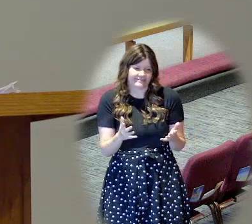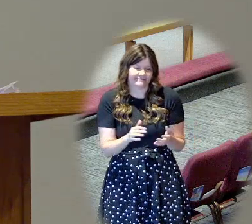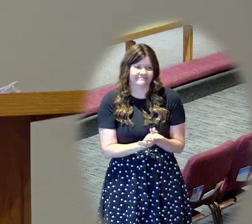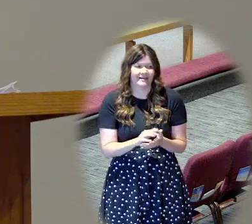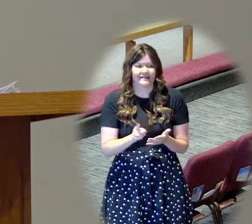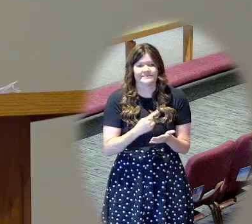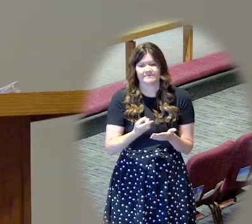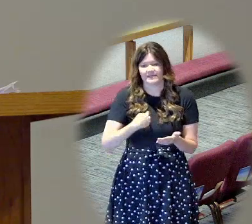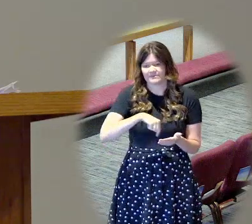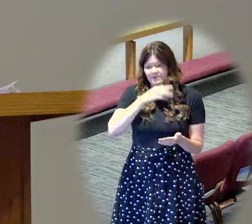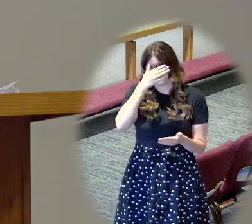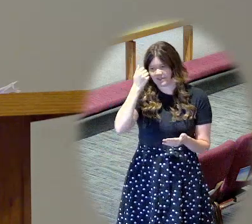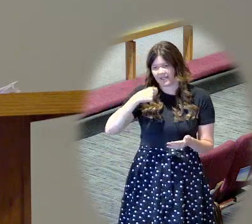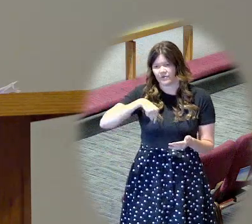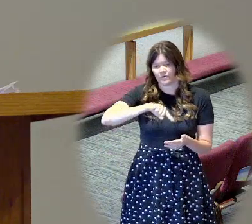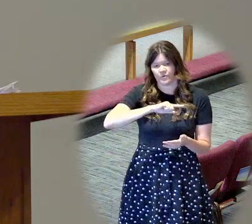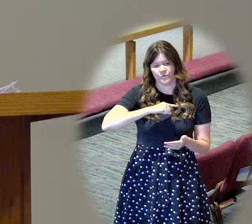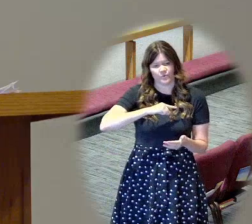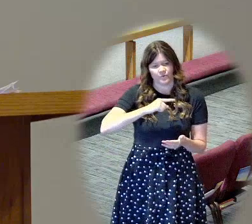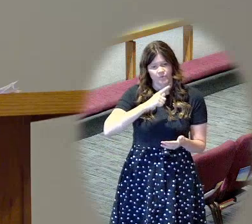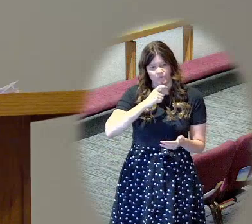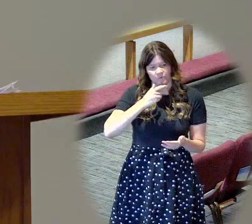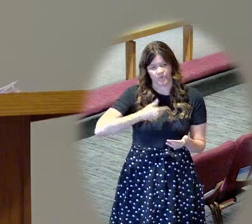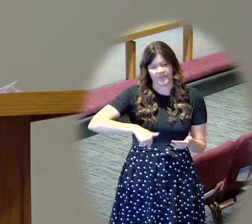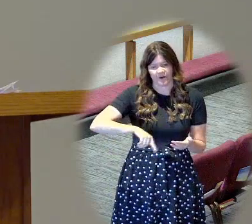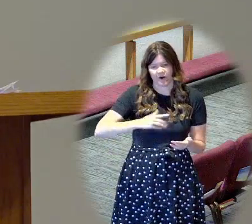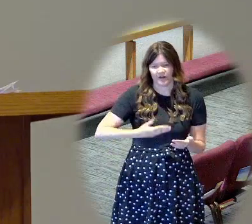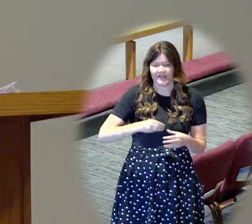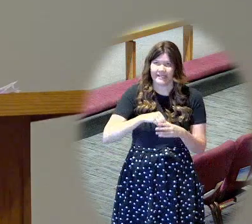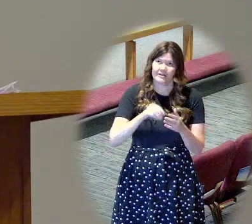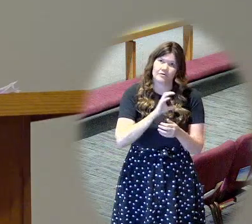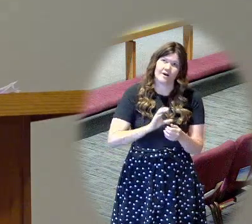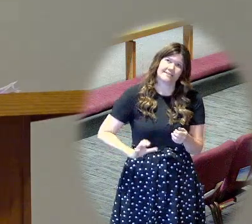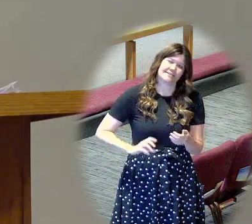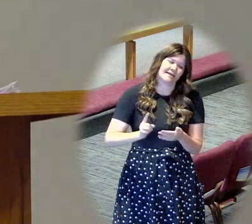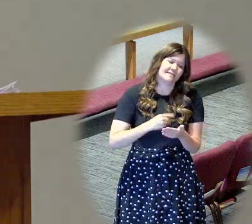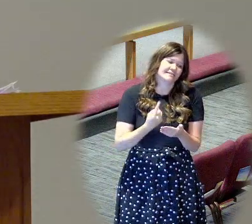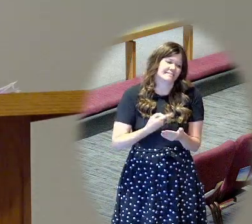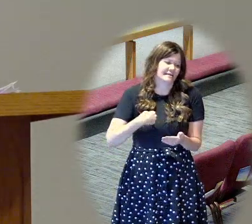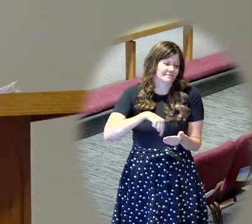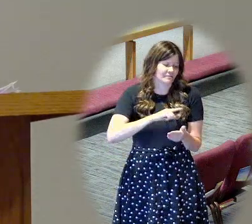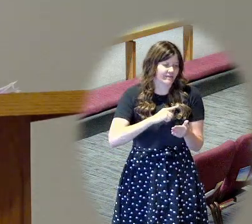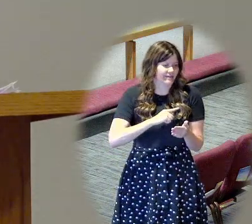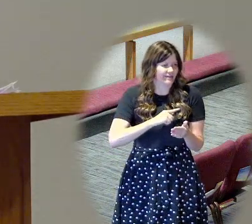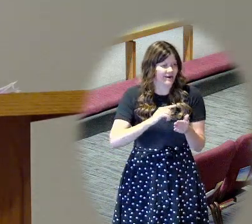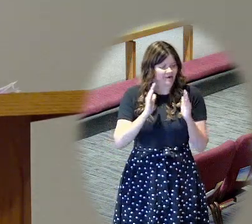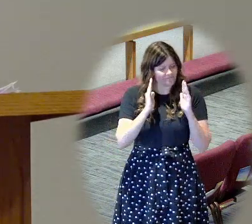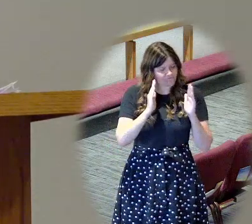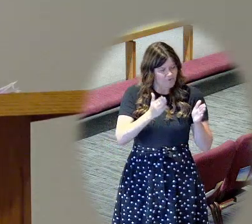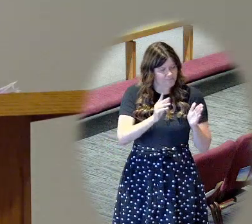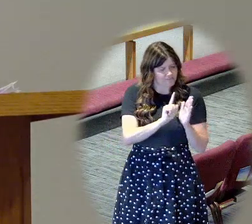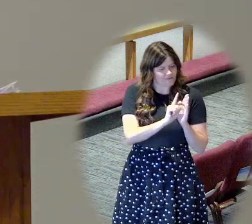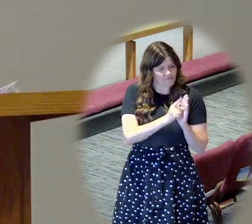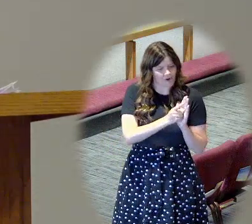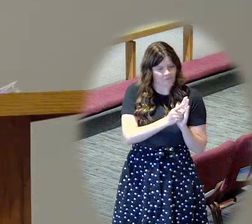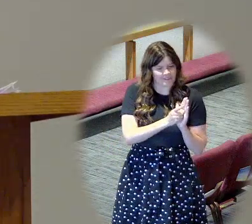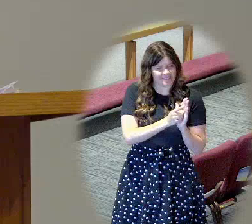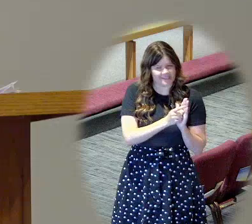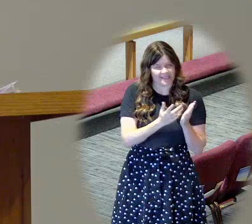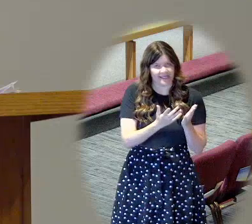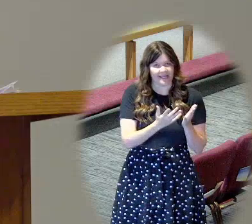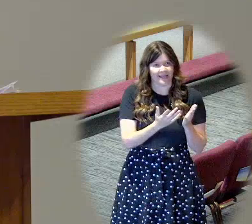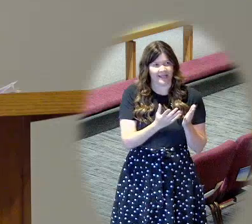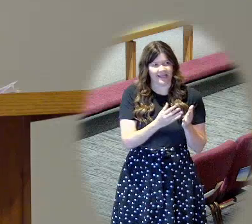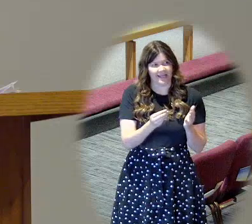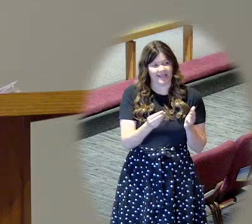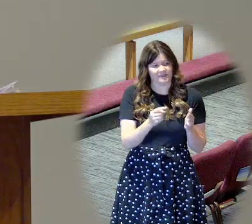Sometimes we forget who we are in Christ. Sometimes we get so caught up in the moment and what lies